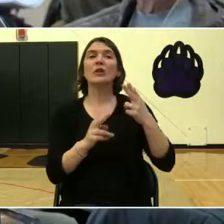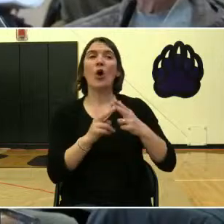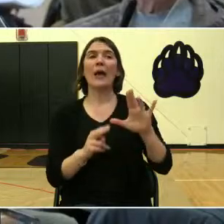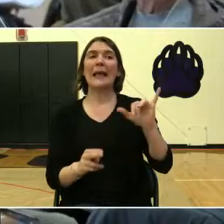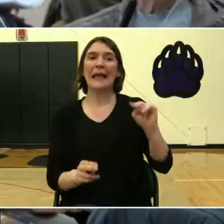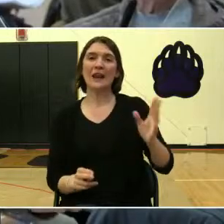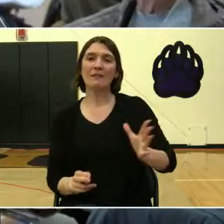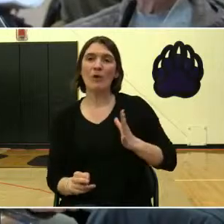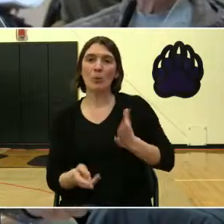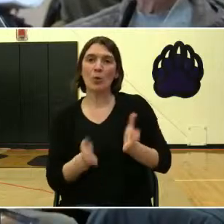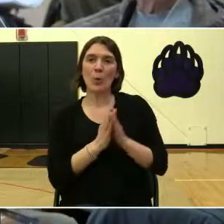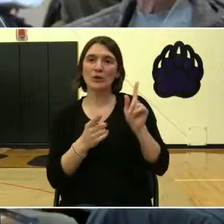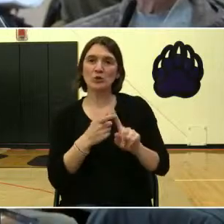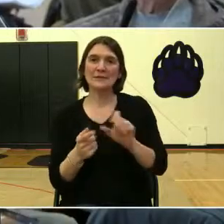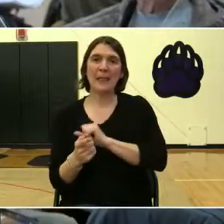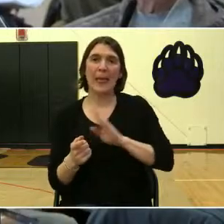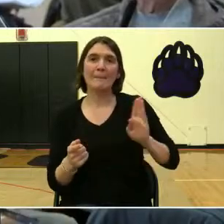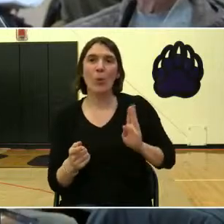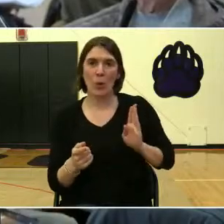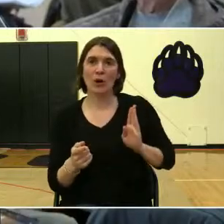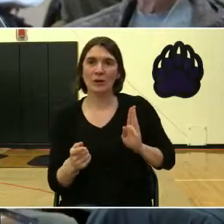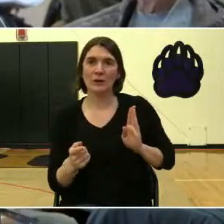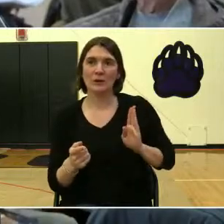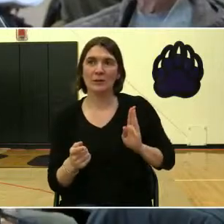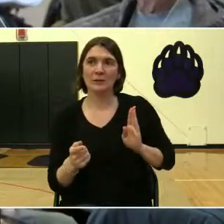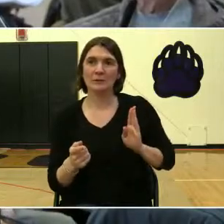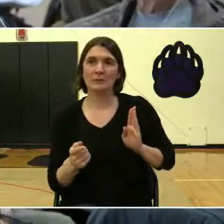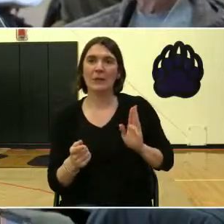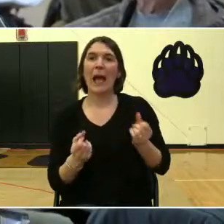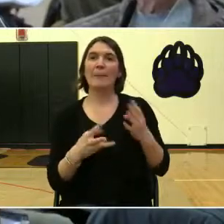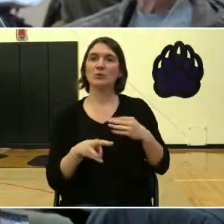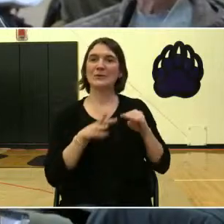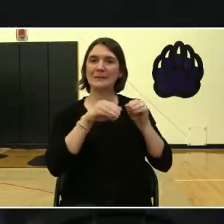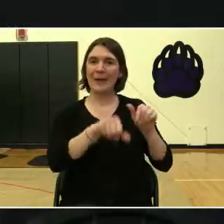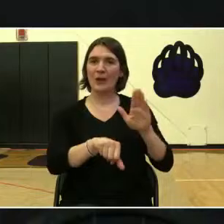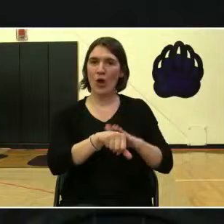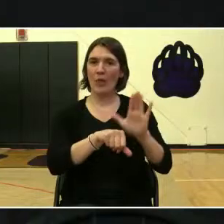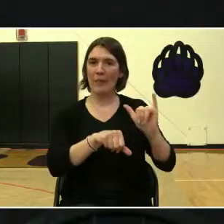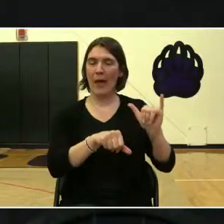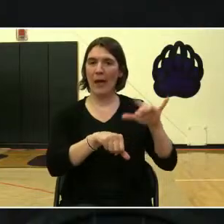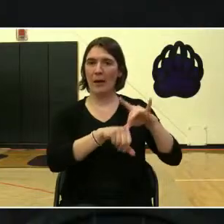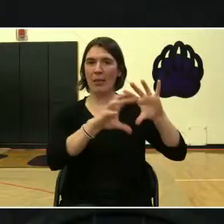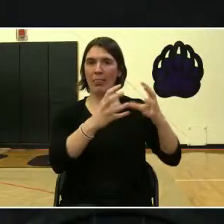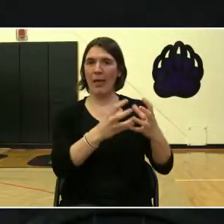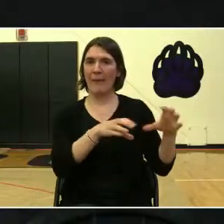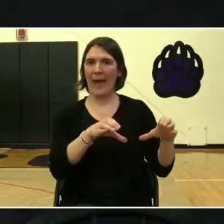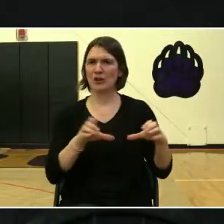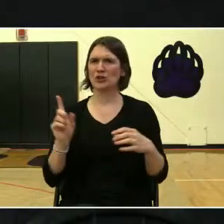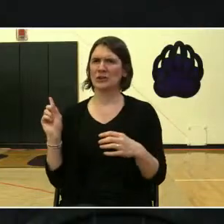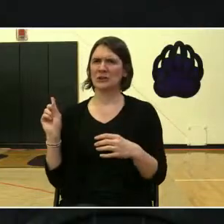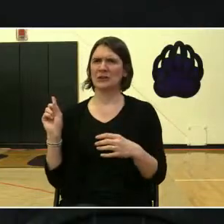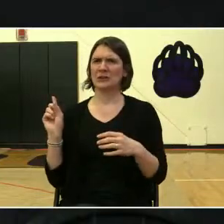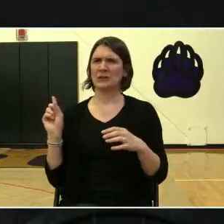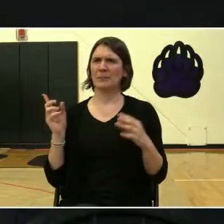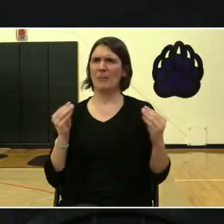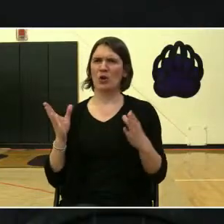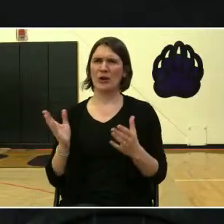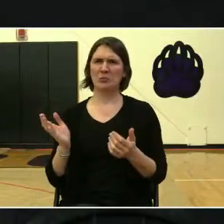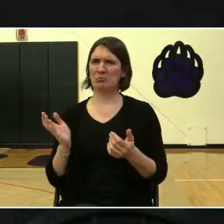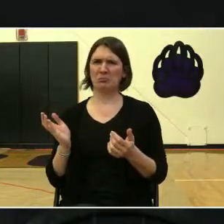request to the select board that we spend on climate action so that